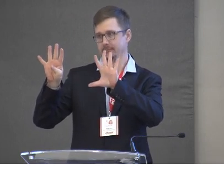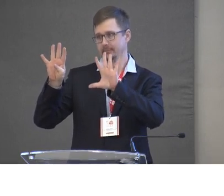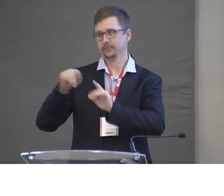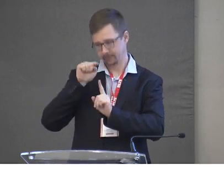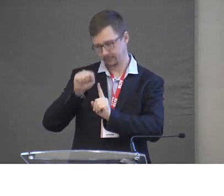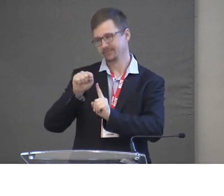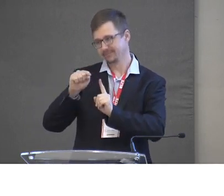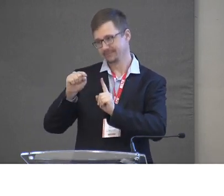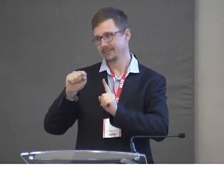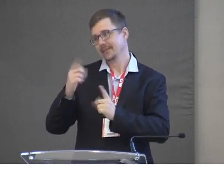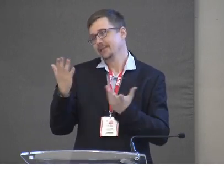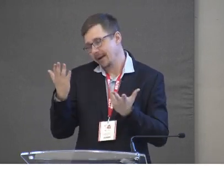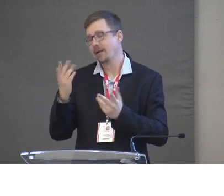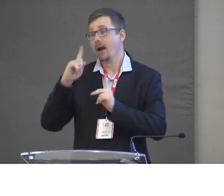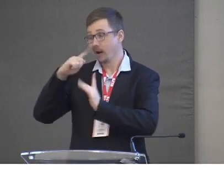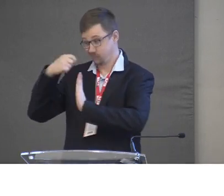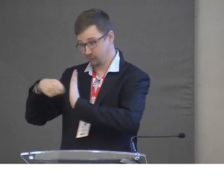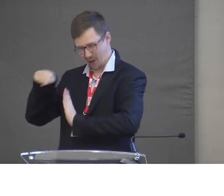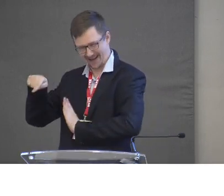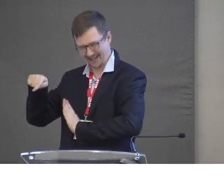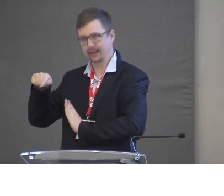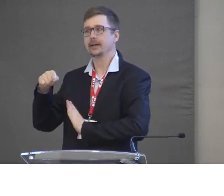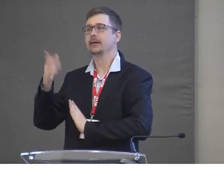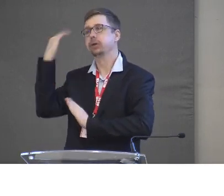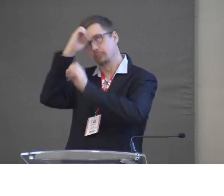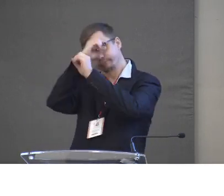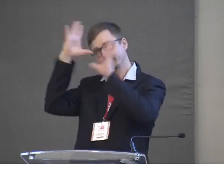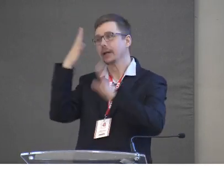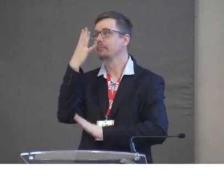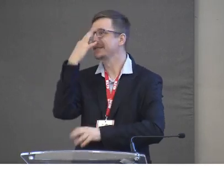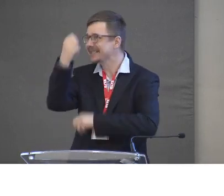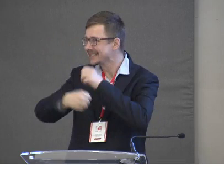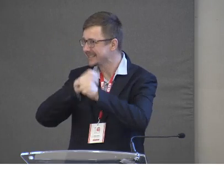2019, the first project actually started.